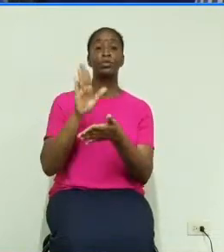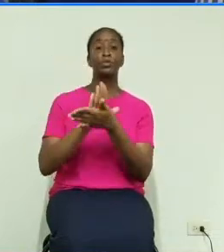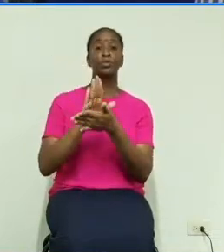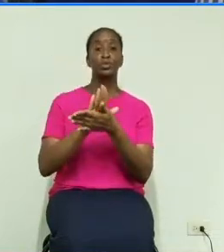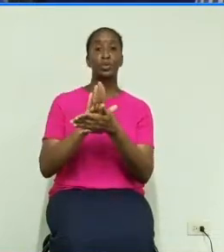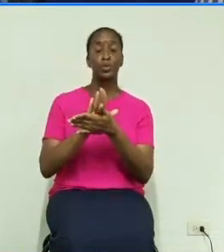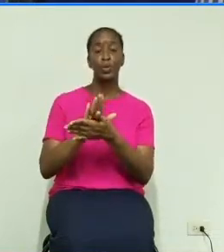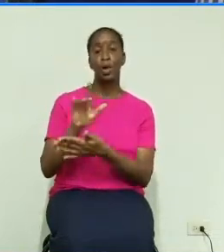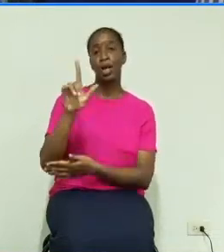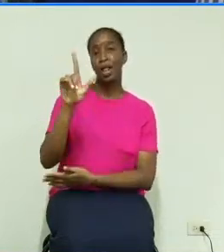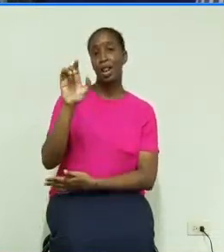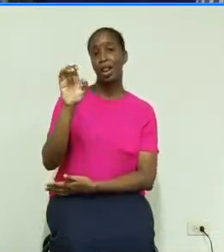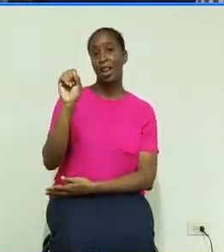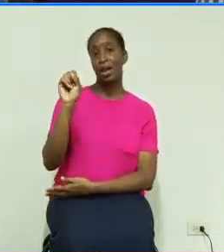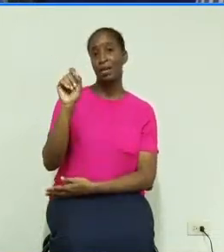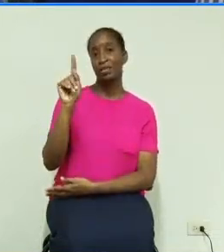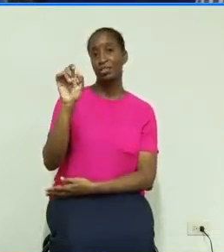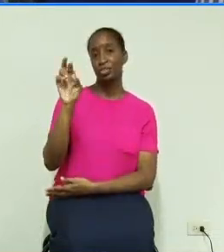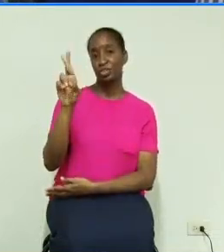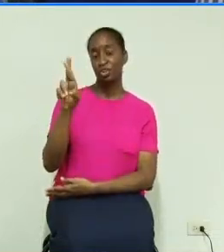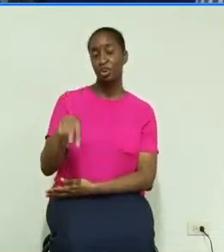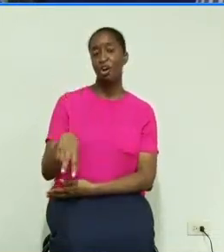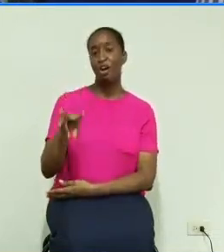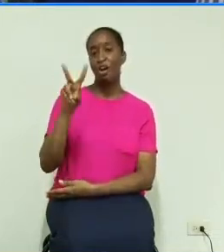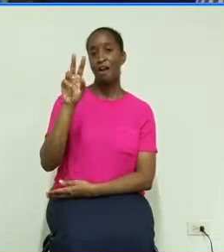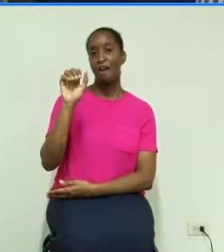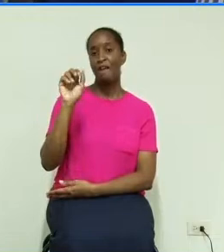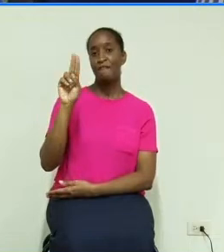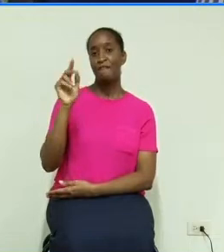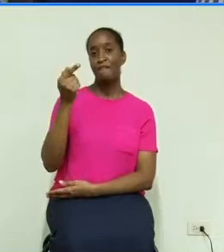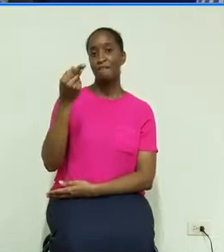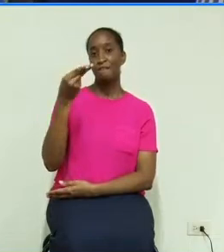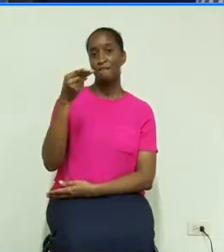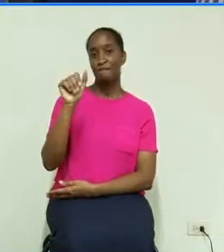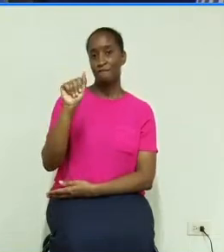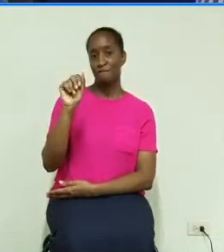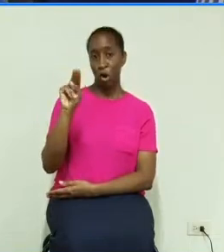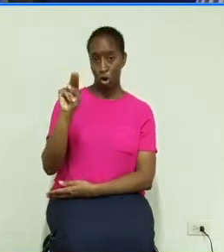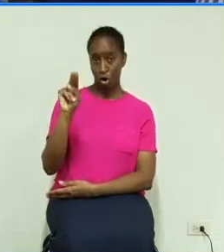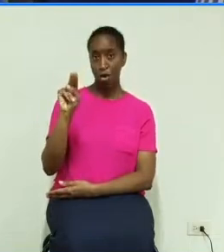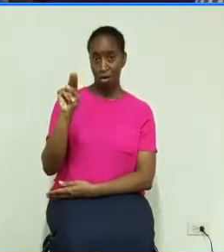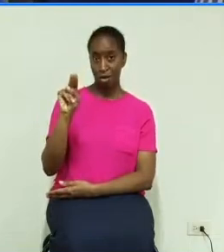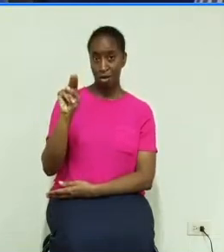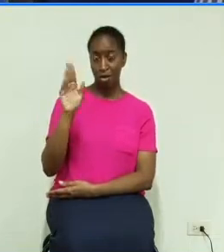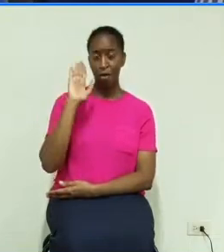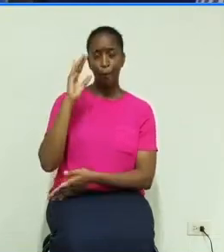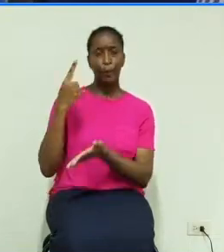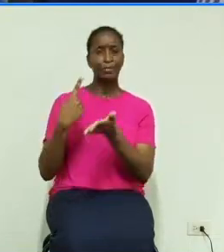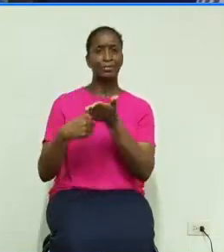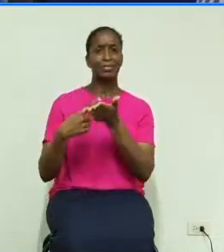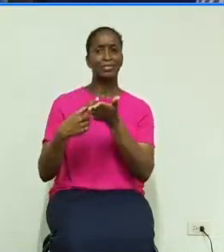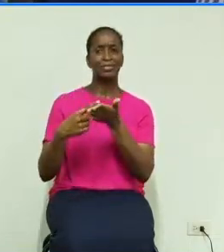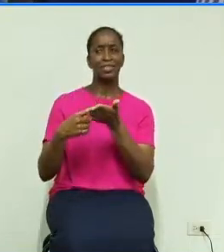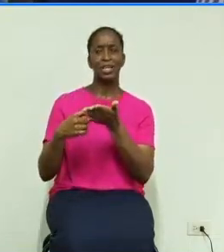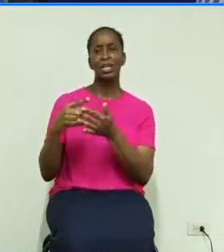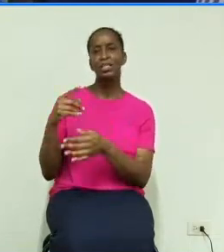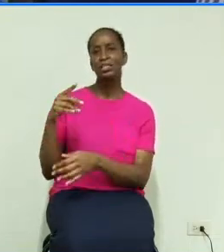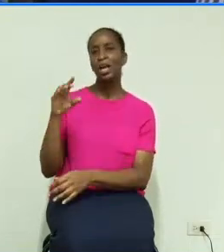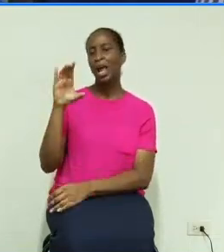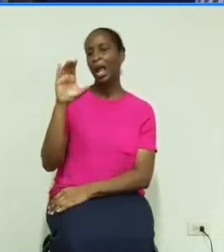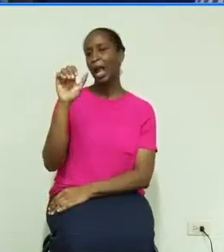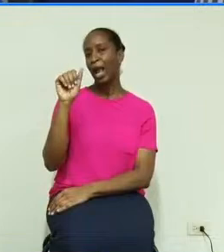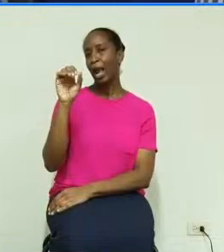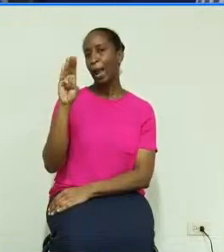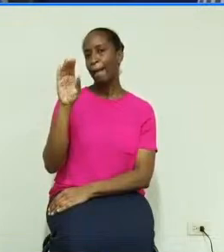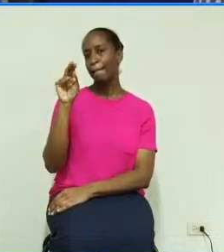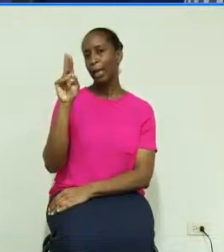the role and purpose and importance of cabinet, among other issues. We find that these